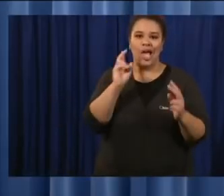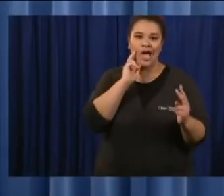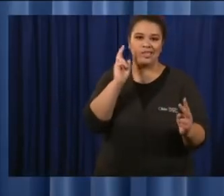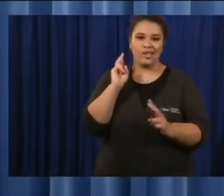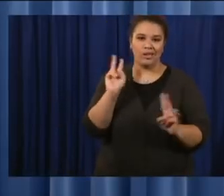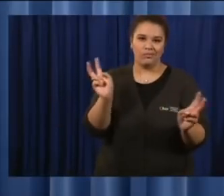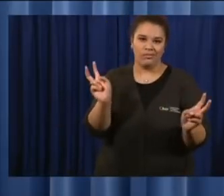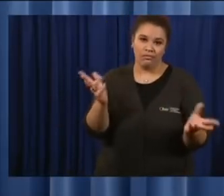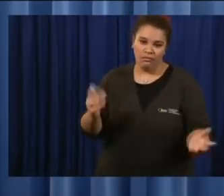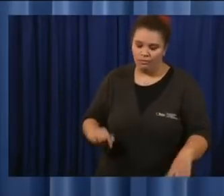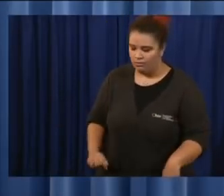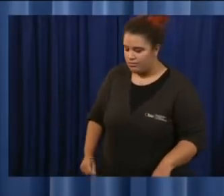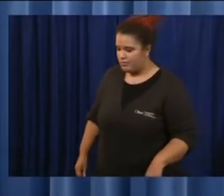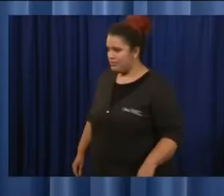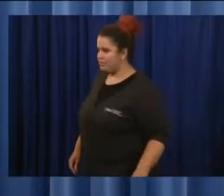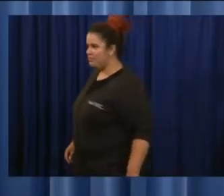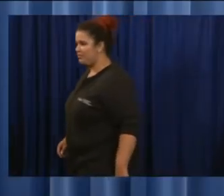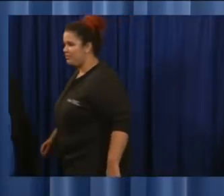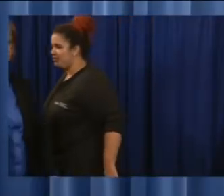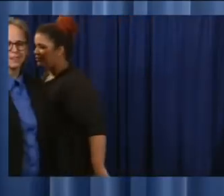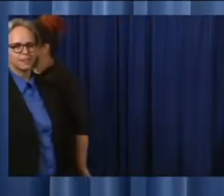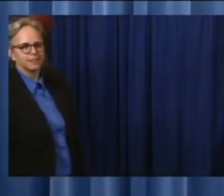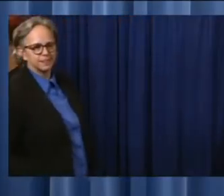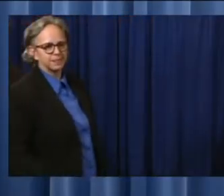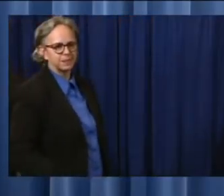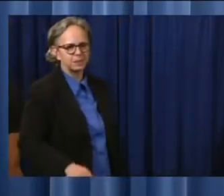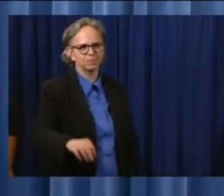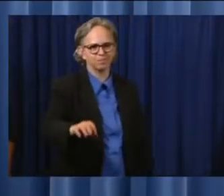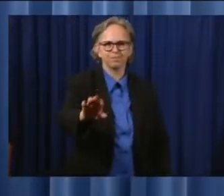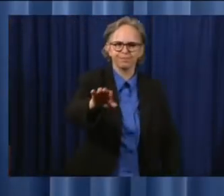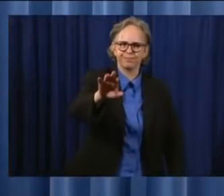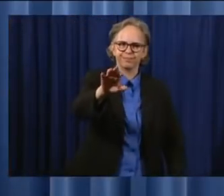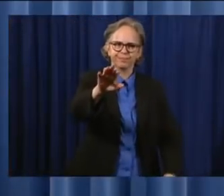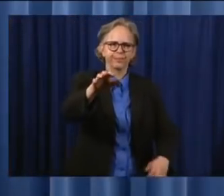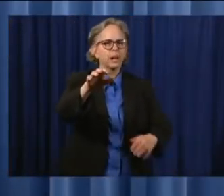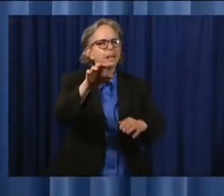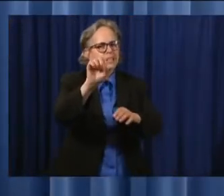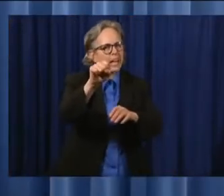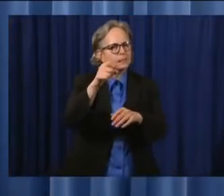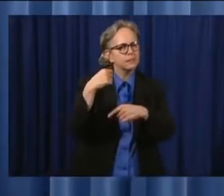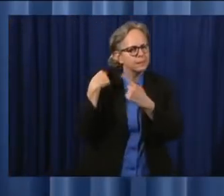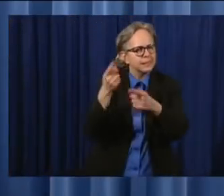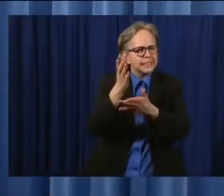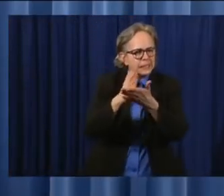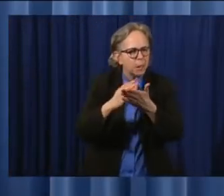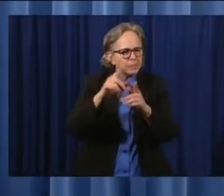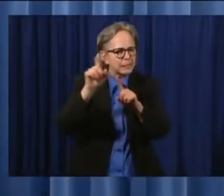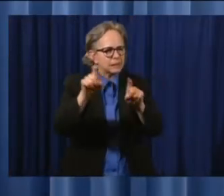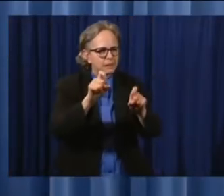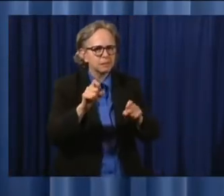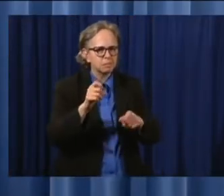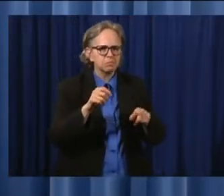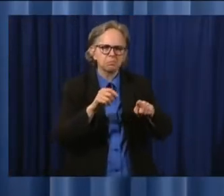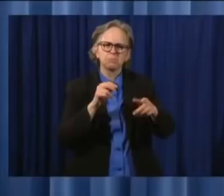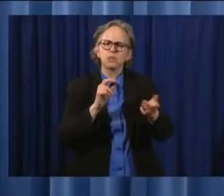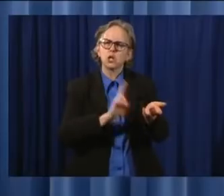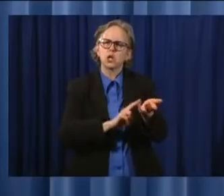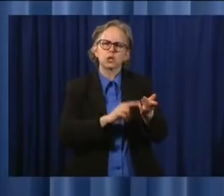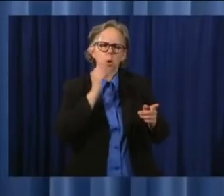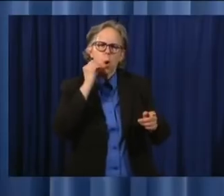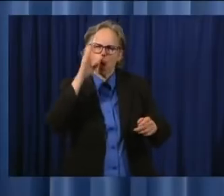some testing. When the nursing home knew that they had someone who might be